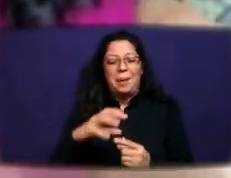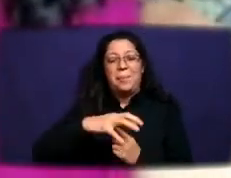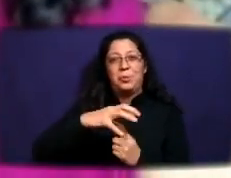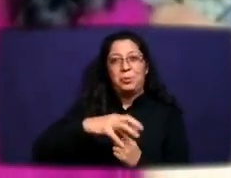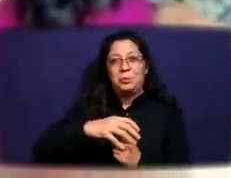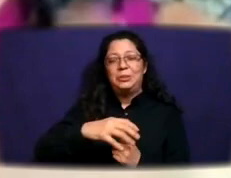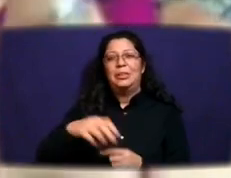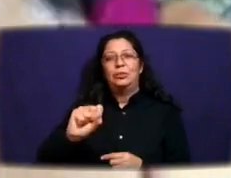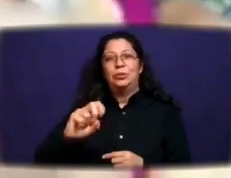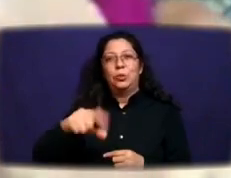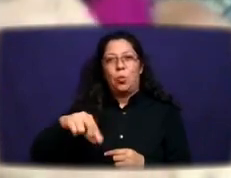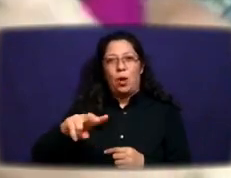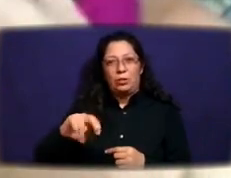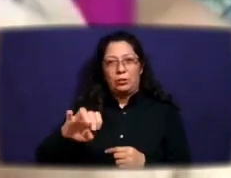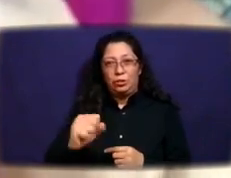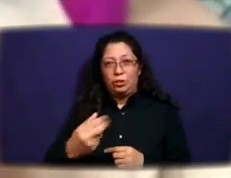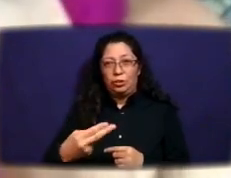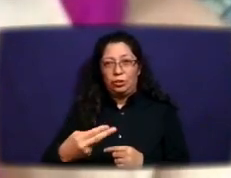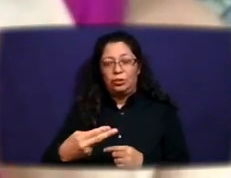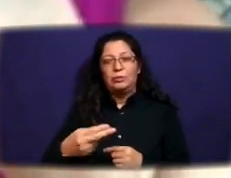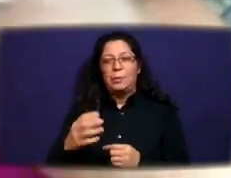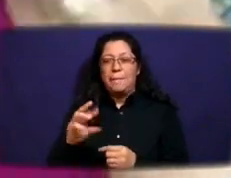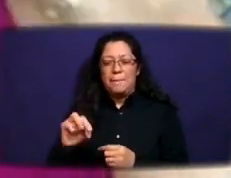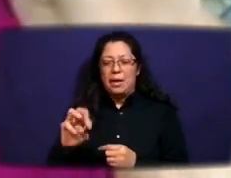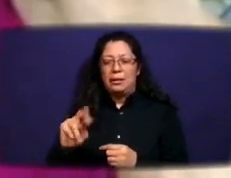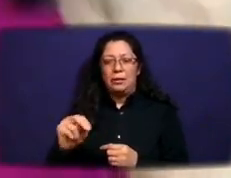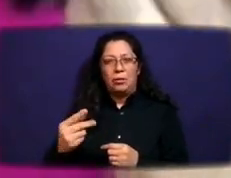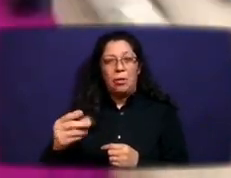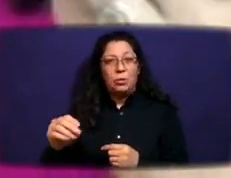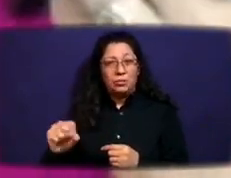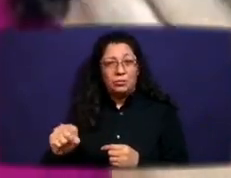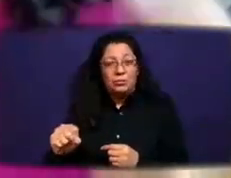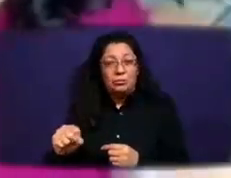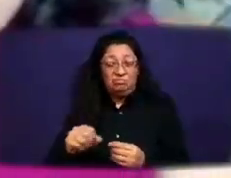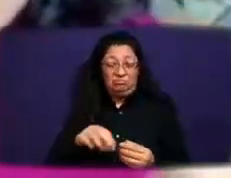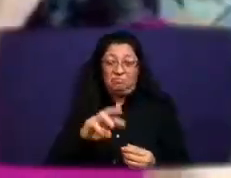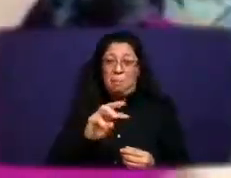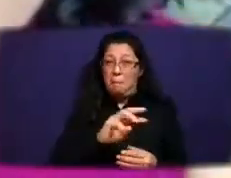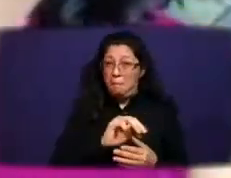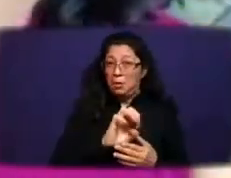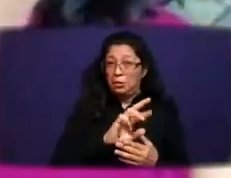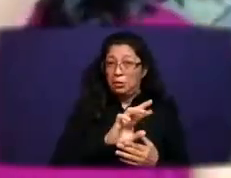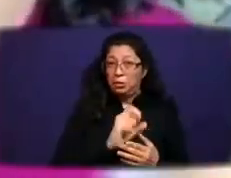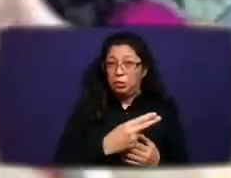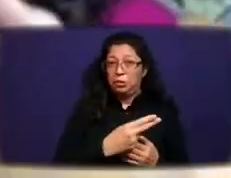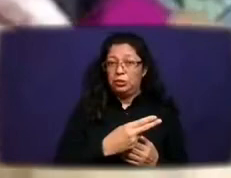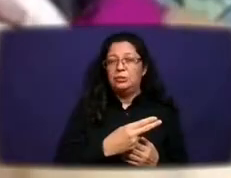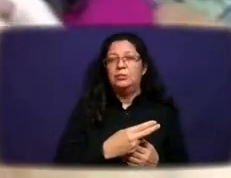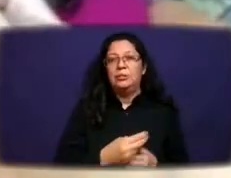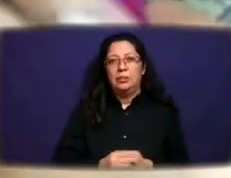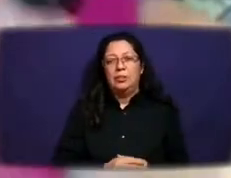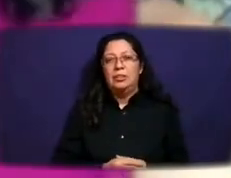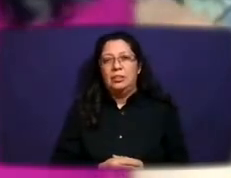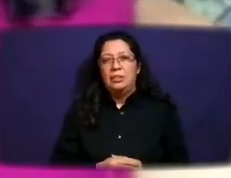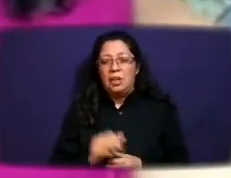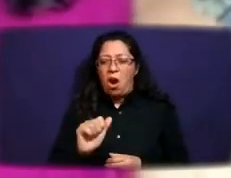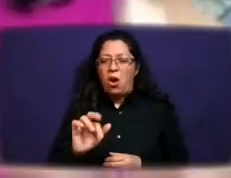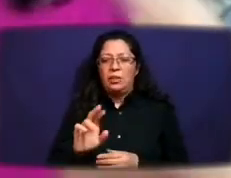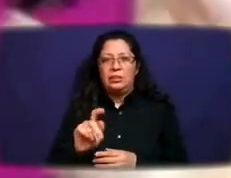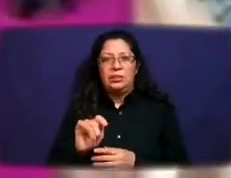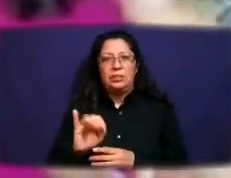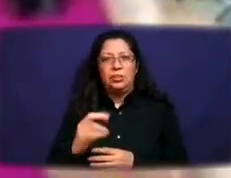mushrooms, squash, and mangoes grew. In March, artichokes and grapefruits grew. In